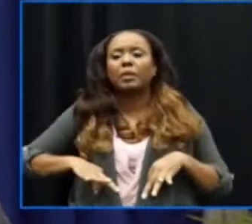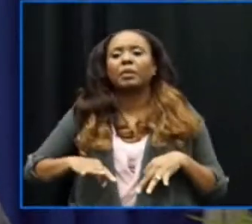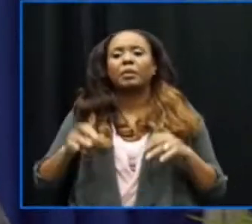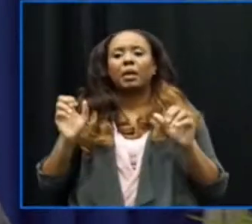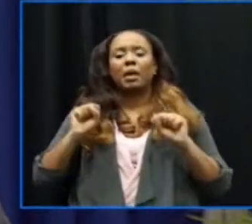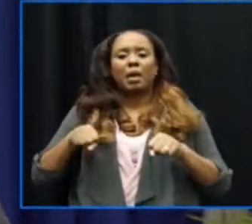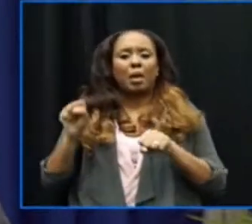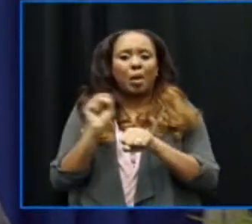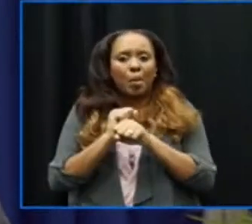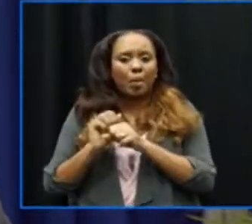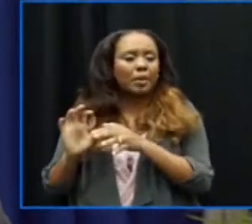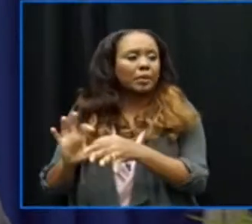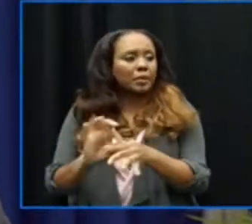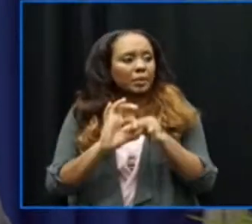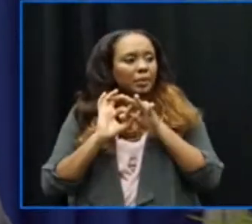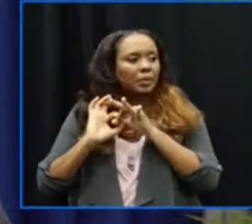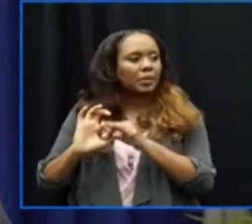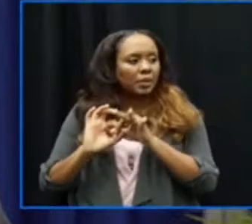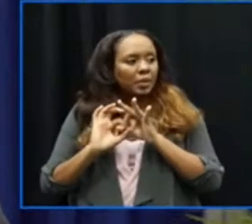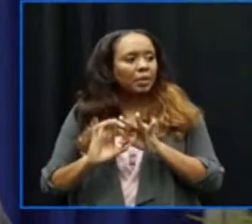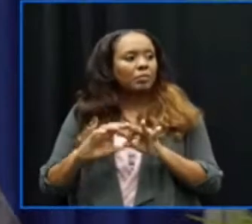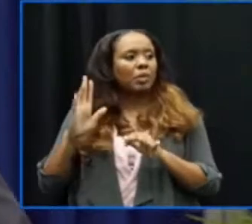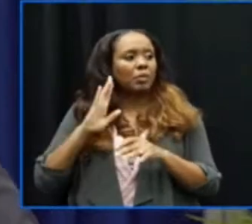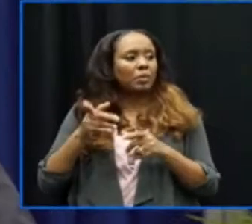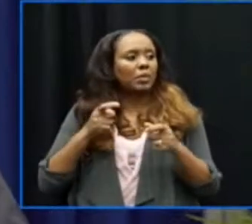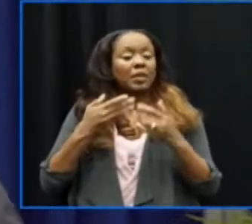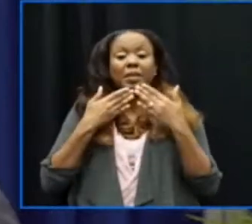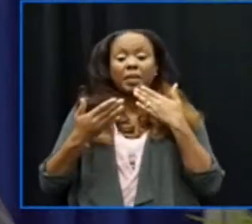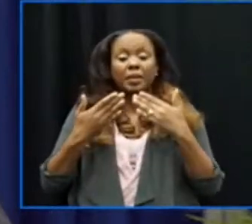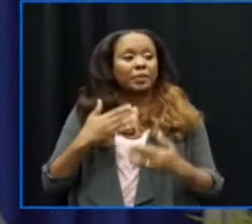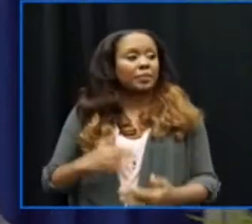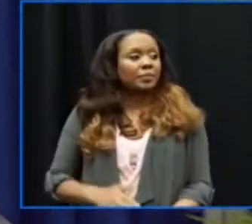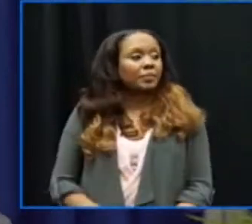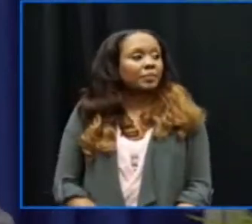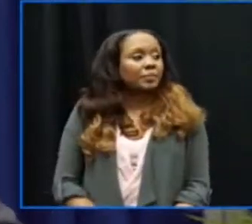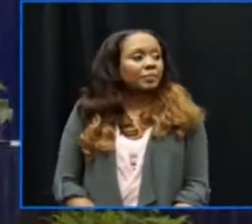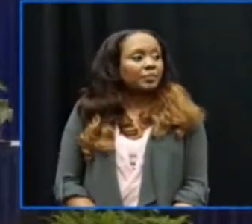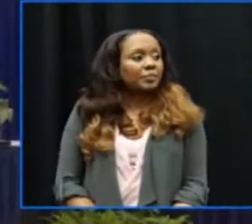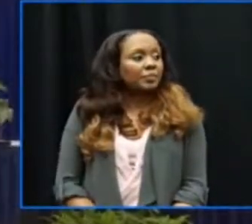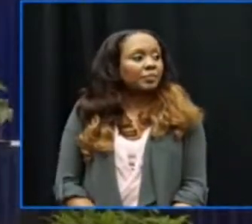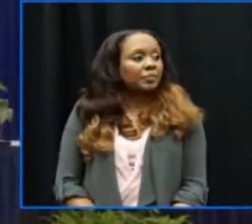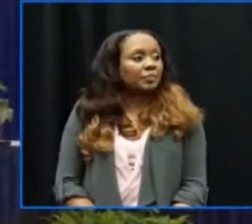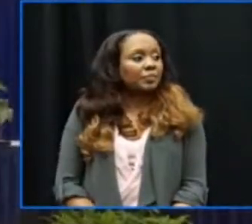you, and we will facilitate that engagement. Thank you.